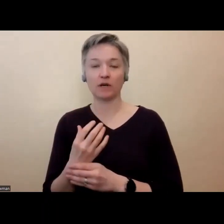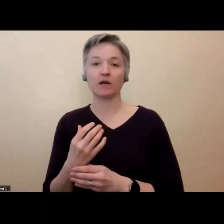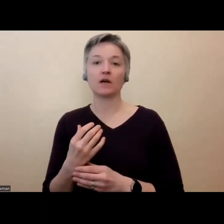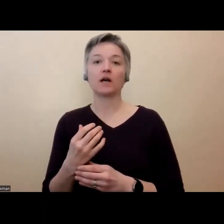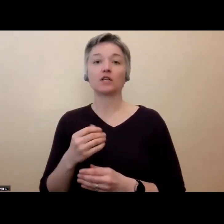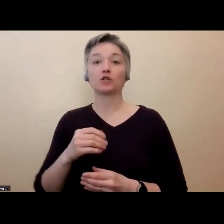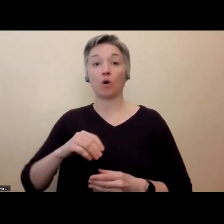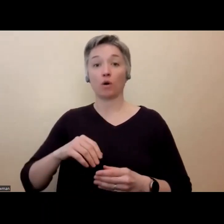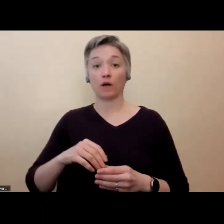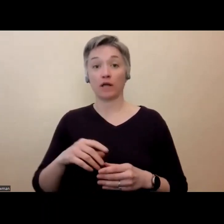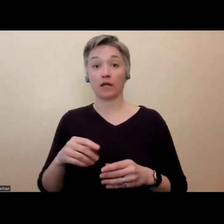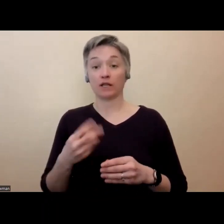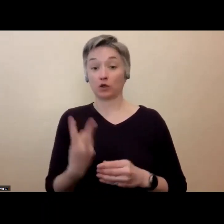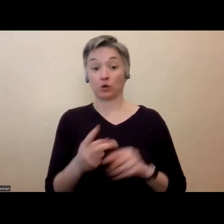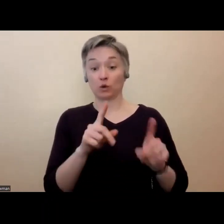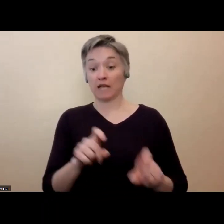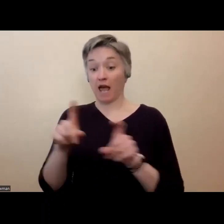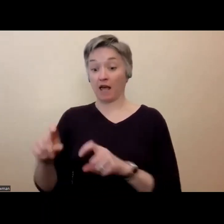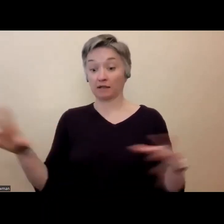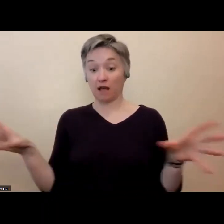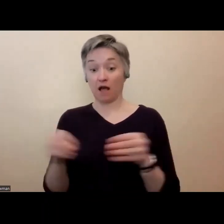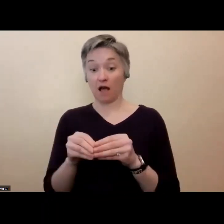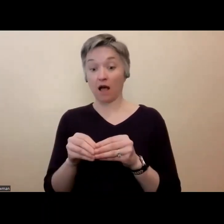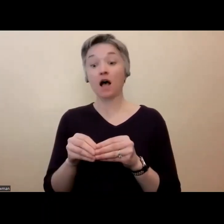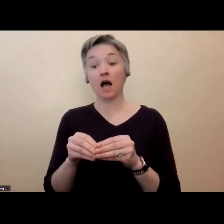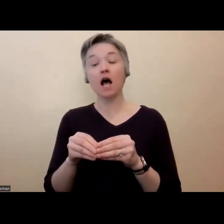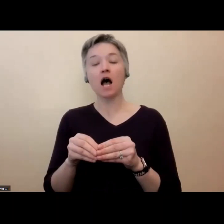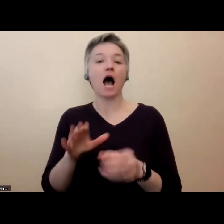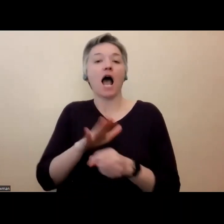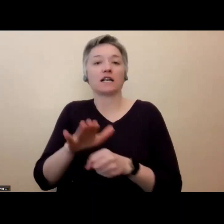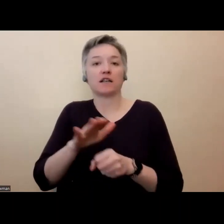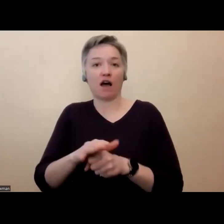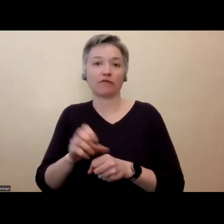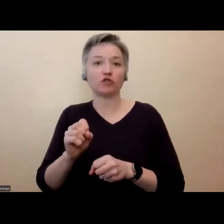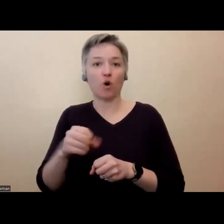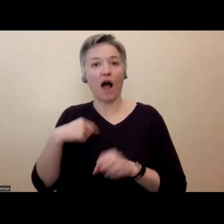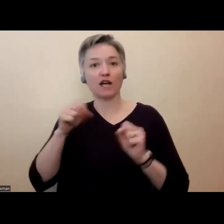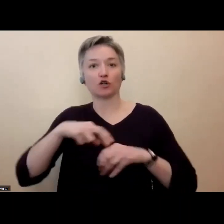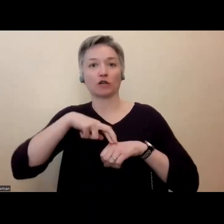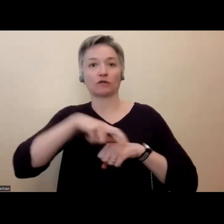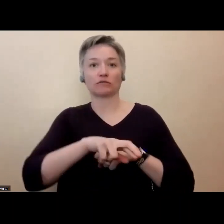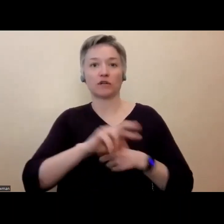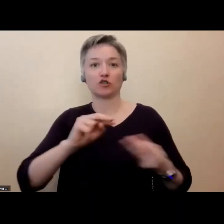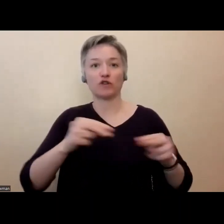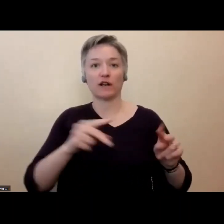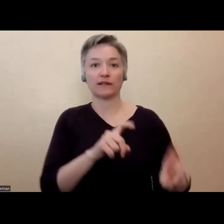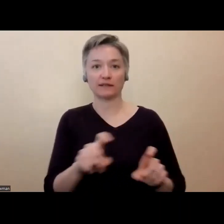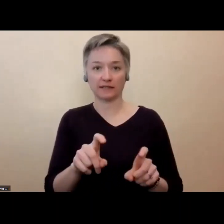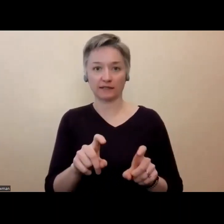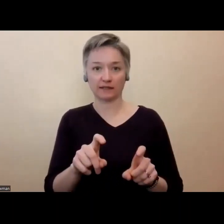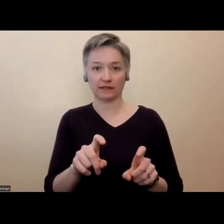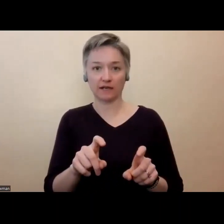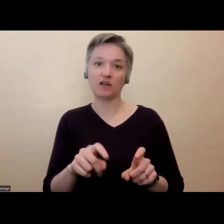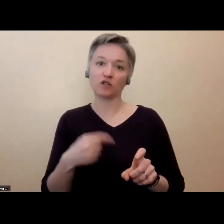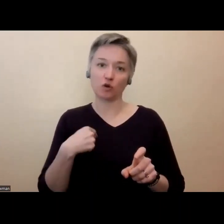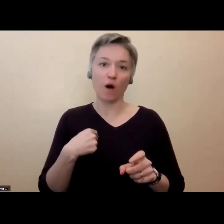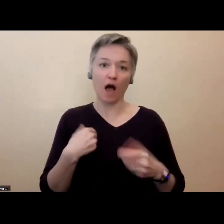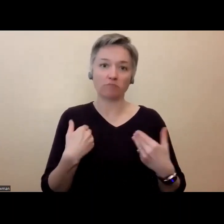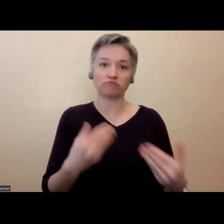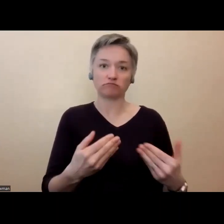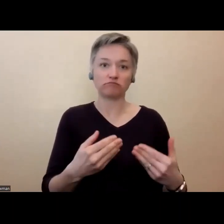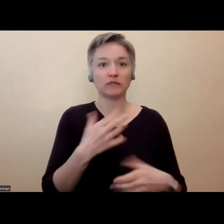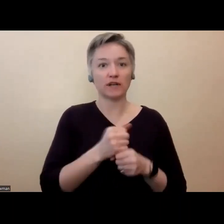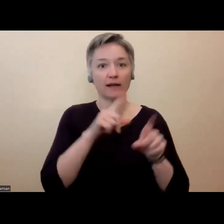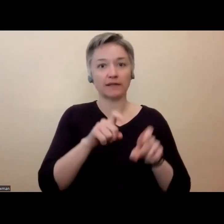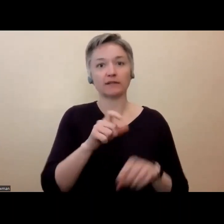two enough to allow me to get genetic testing. I did that in 2019,